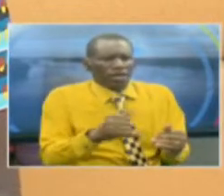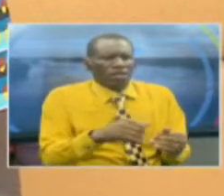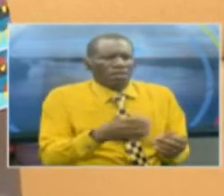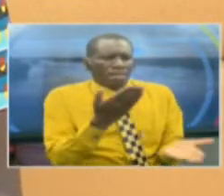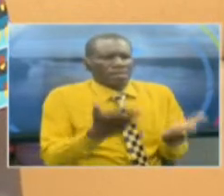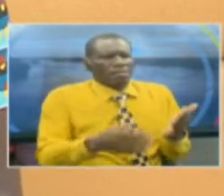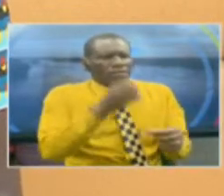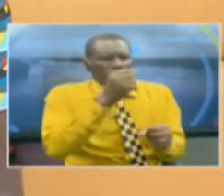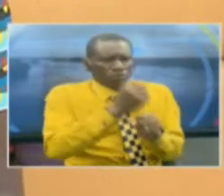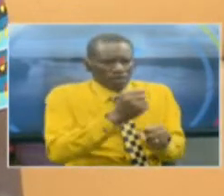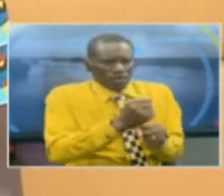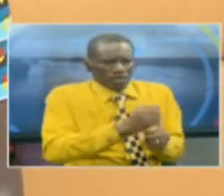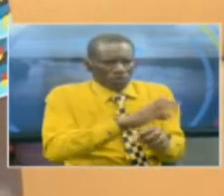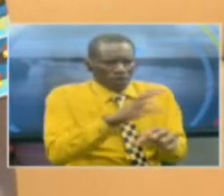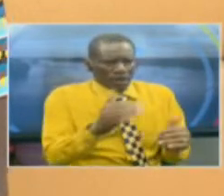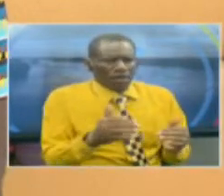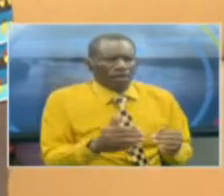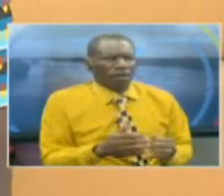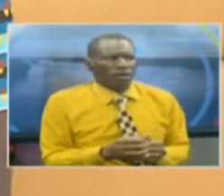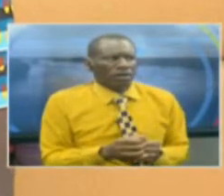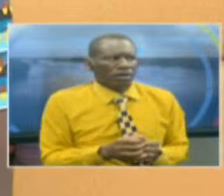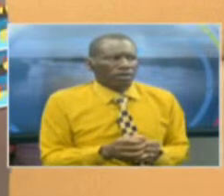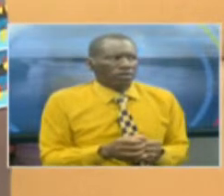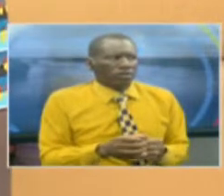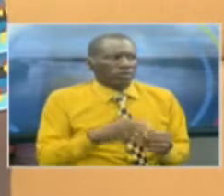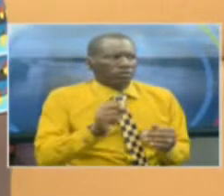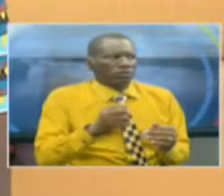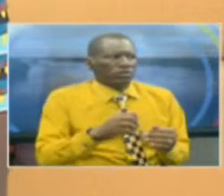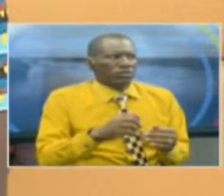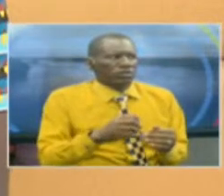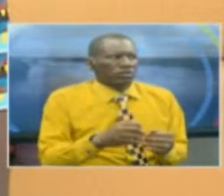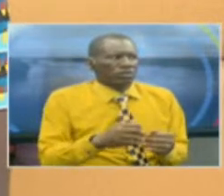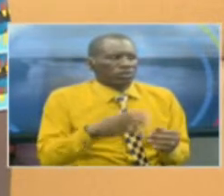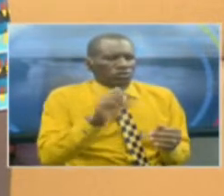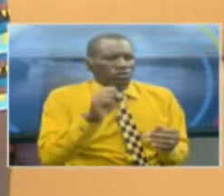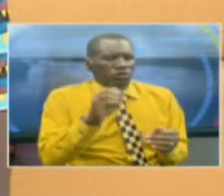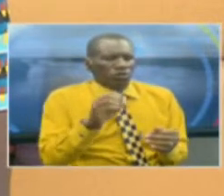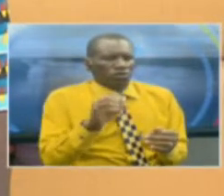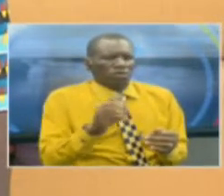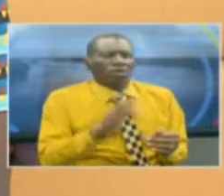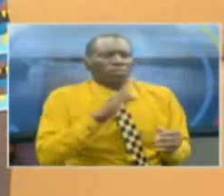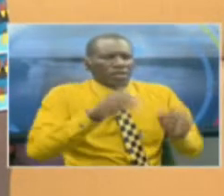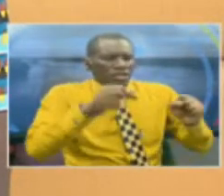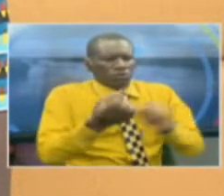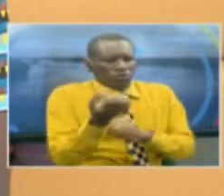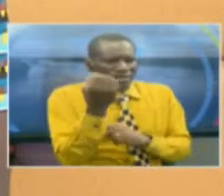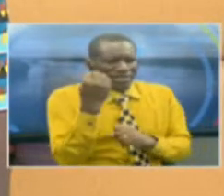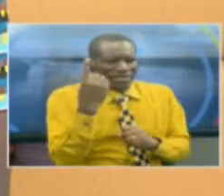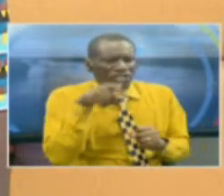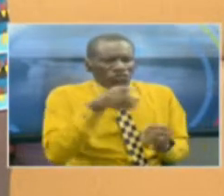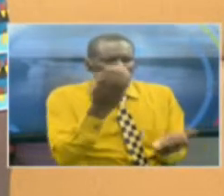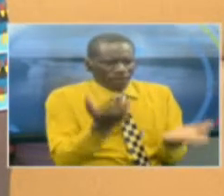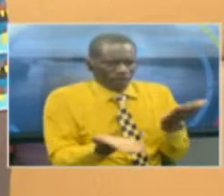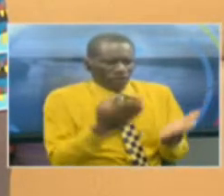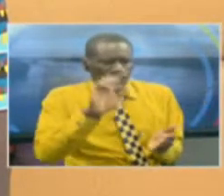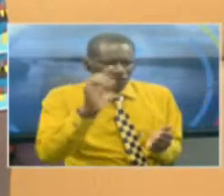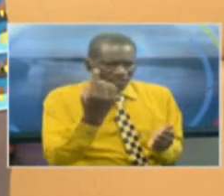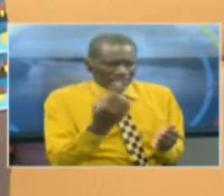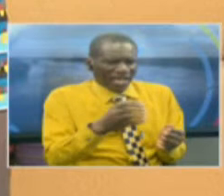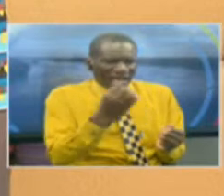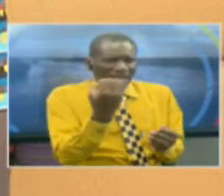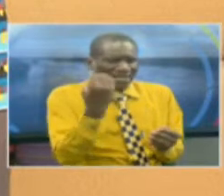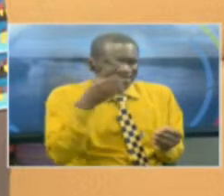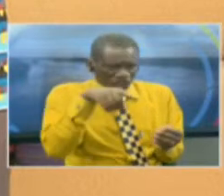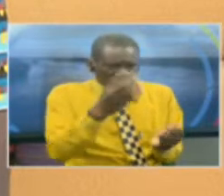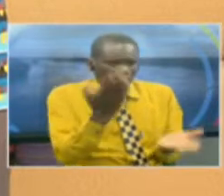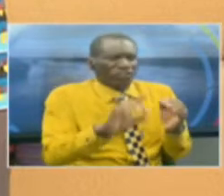than the others. Yeah. More in that sense. So being able to understand your value And understanding what